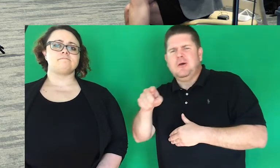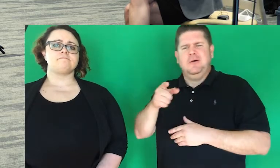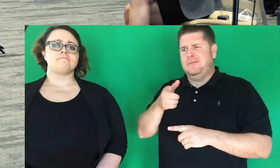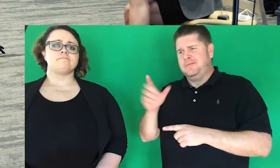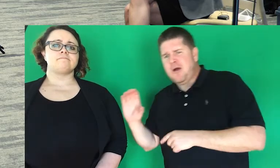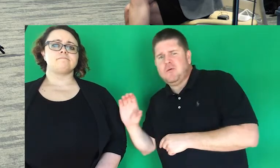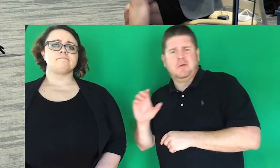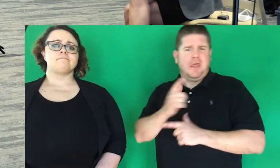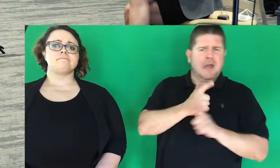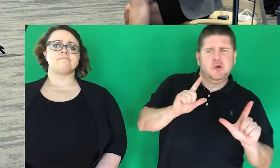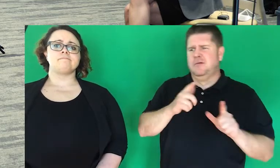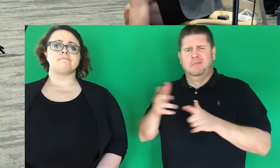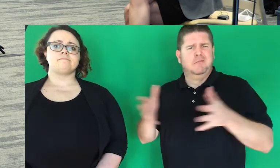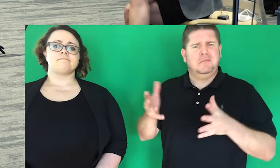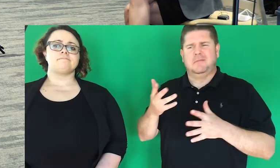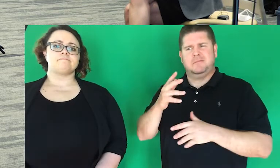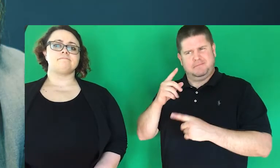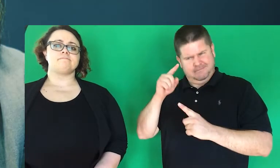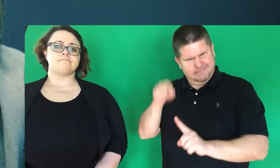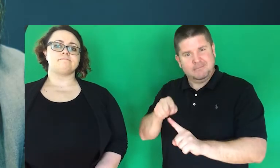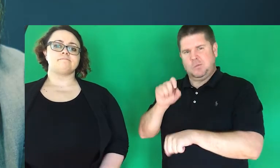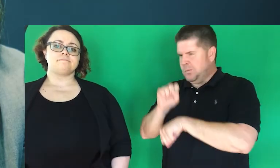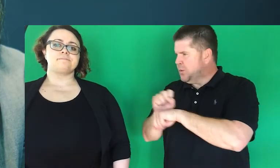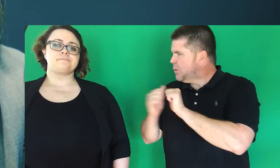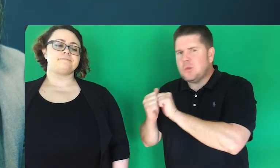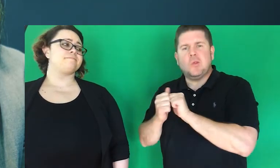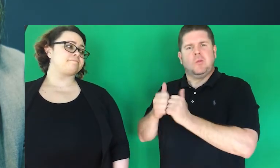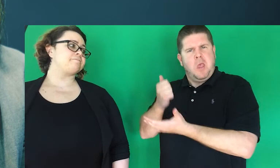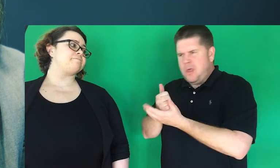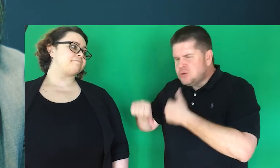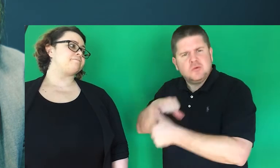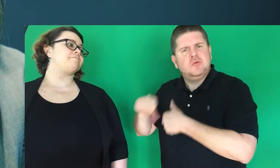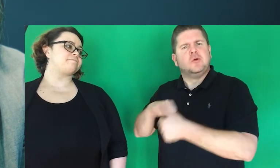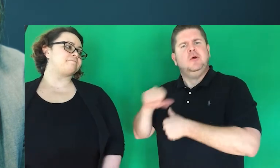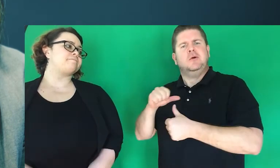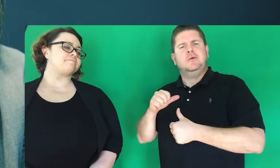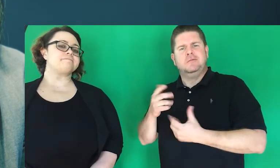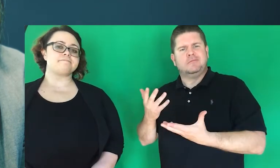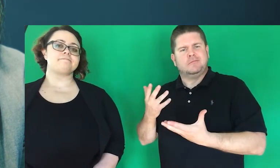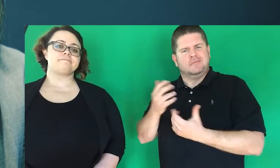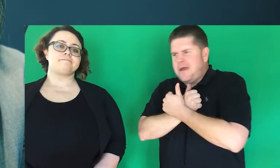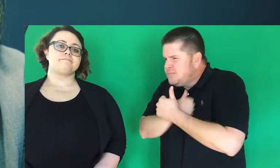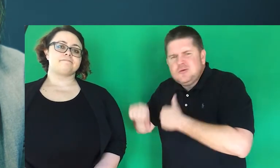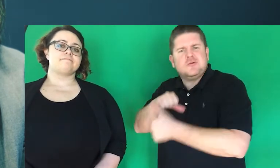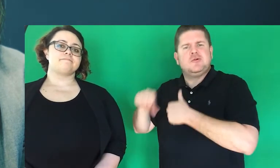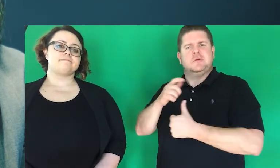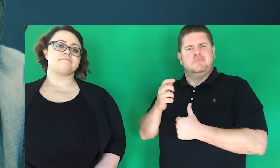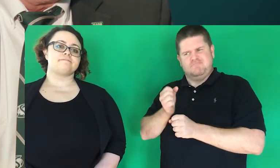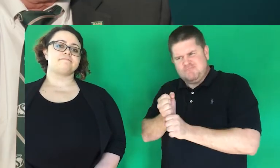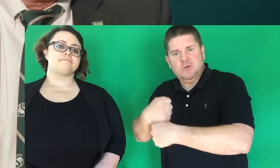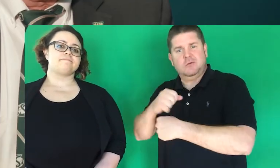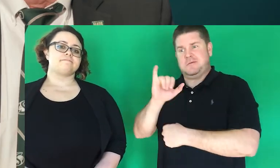you're conservative or liberal. It's about us working together, helping each other, loving each